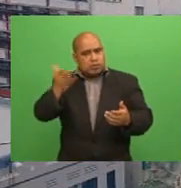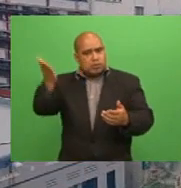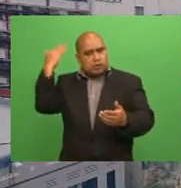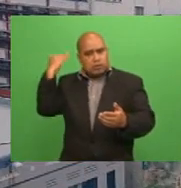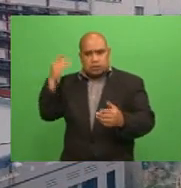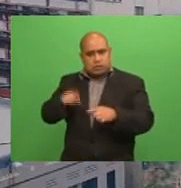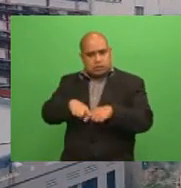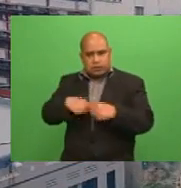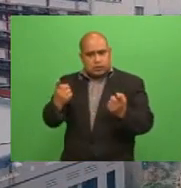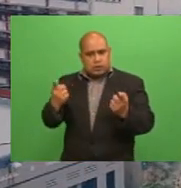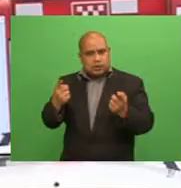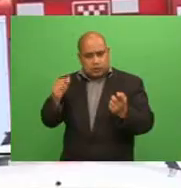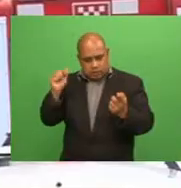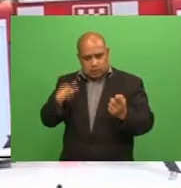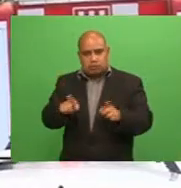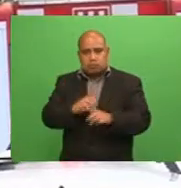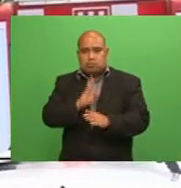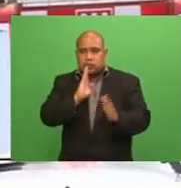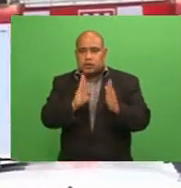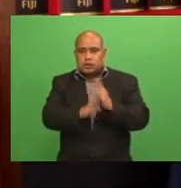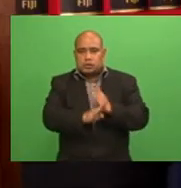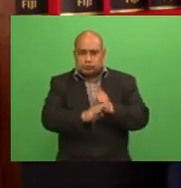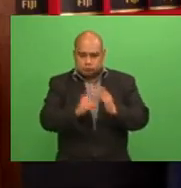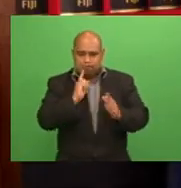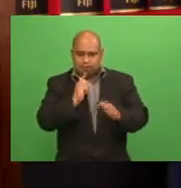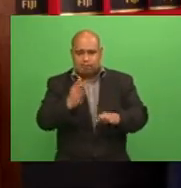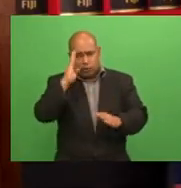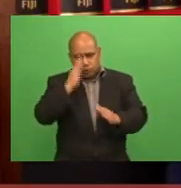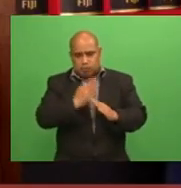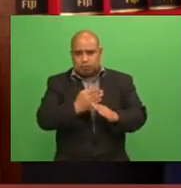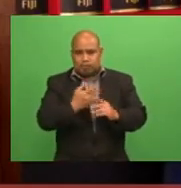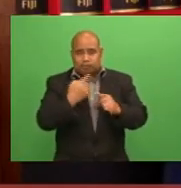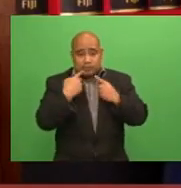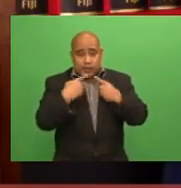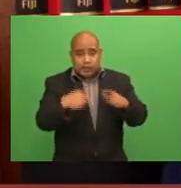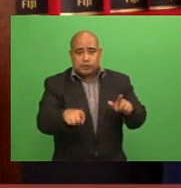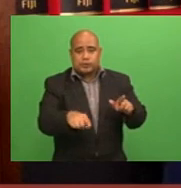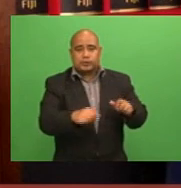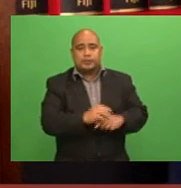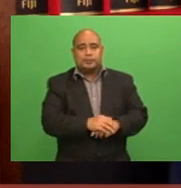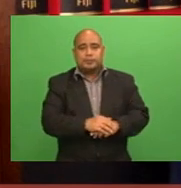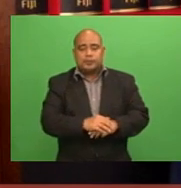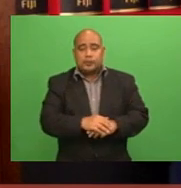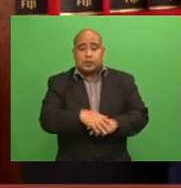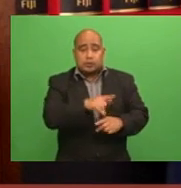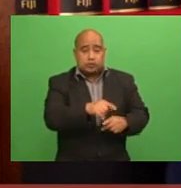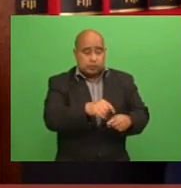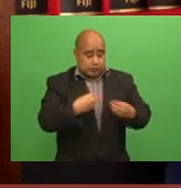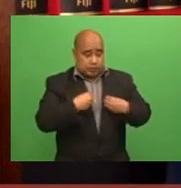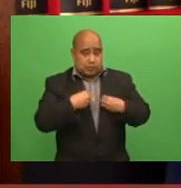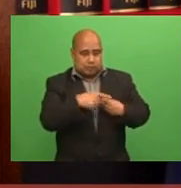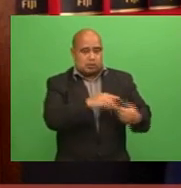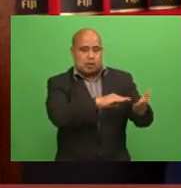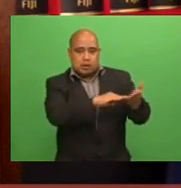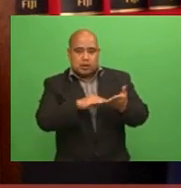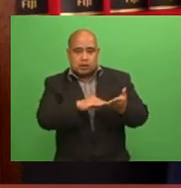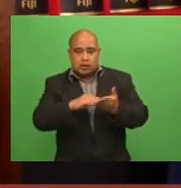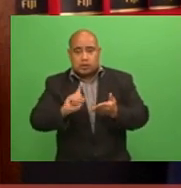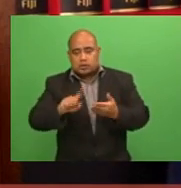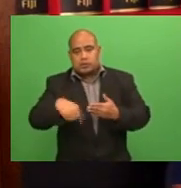in the new budget to keep businesses afloat. The page that we work off changes every day. So they've got eyes on the